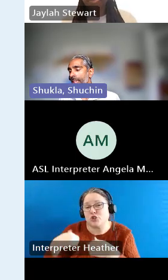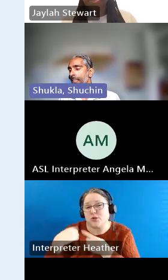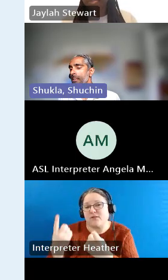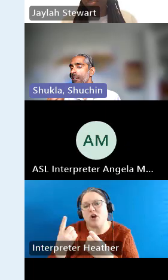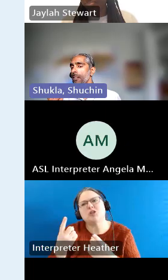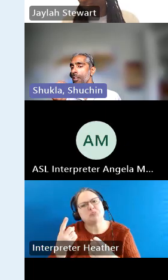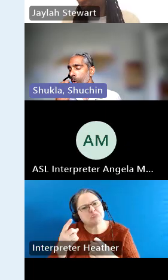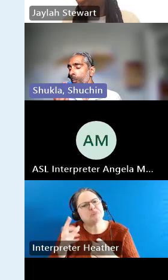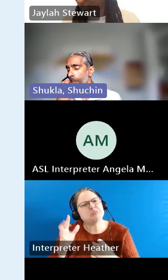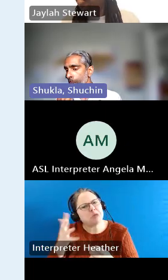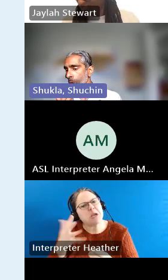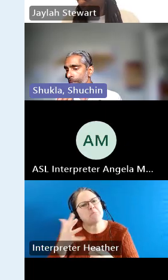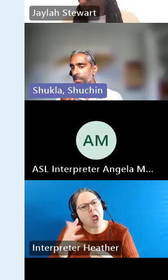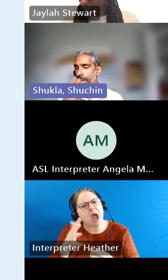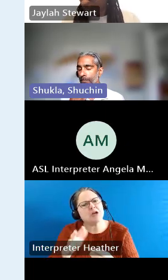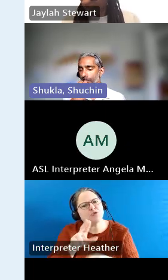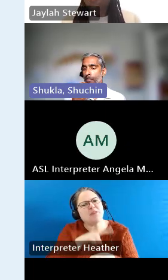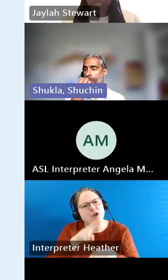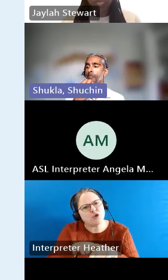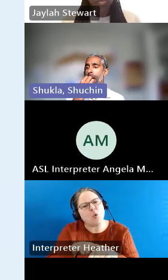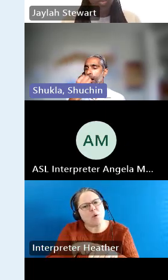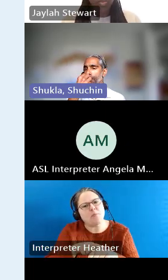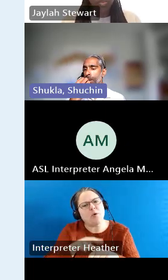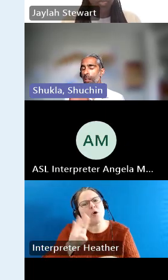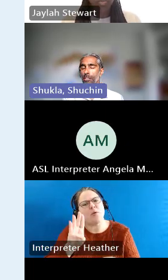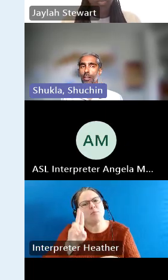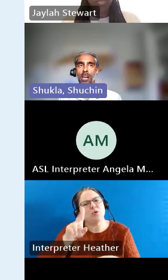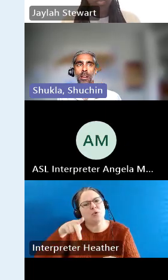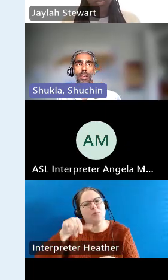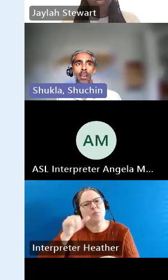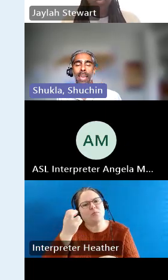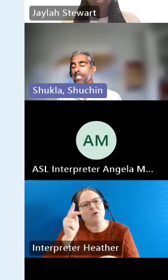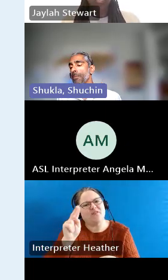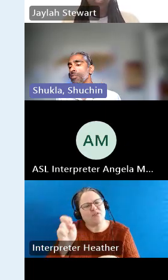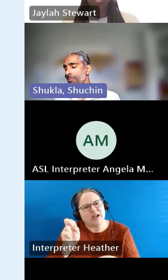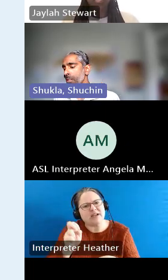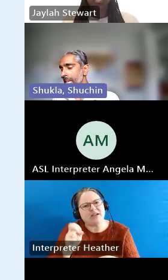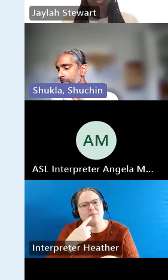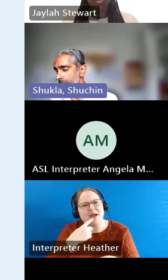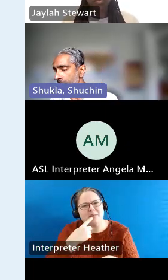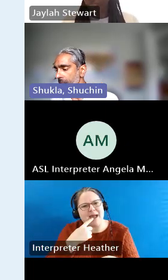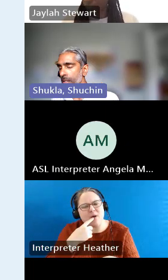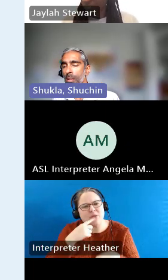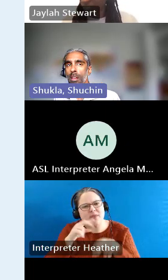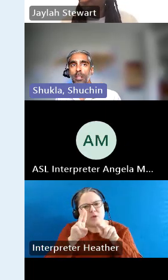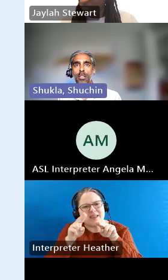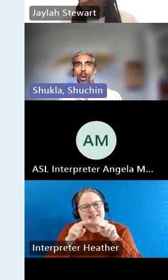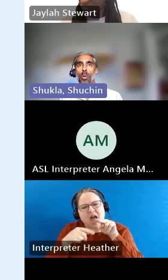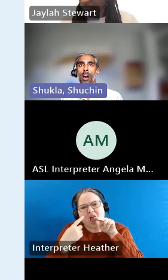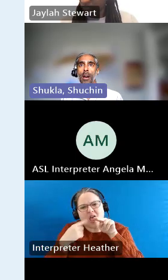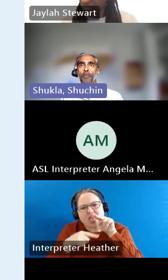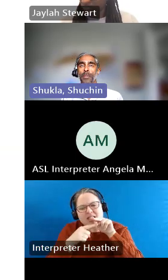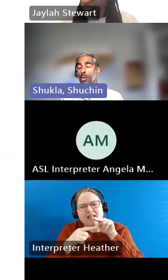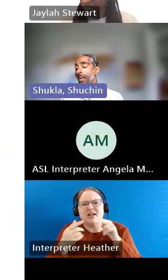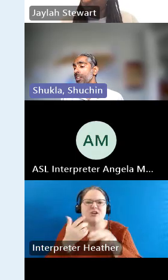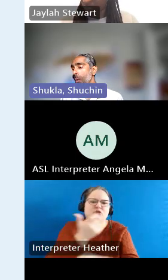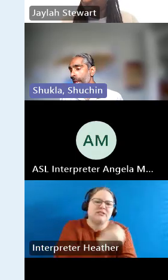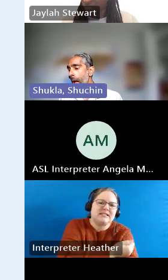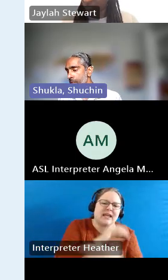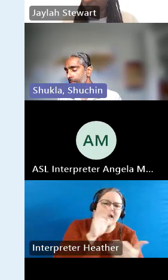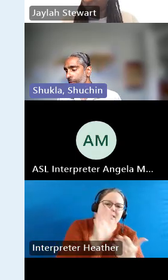on par with the normal buprenorphine you take by mouth, putting it under your tongue, except you just have to take it less often.